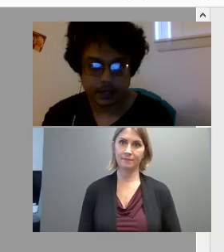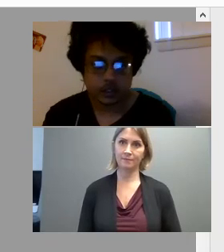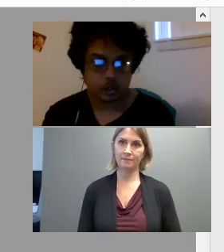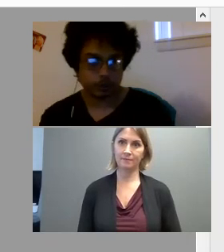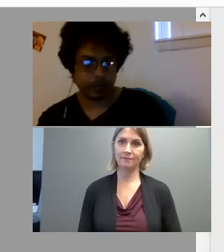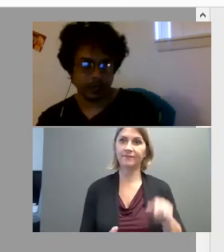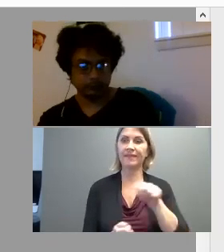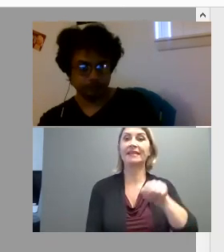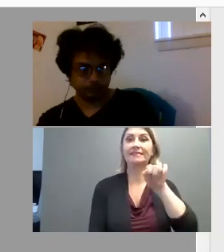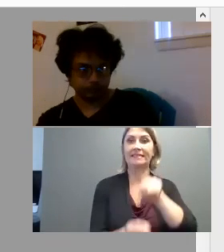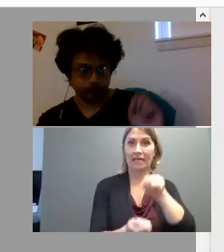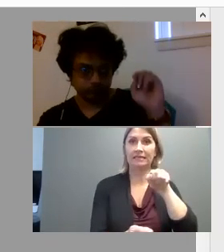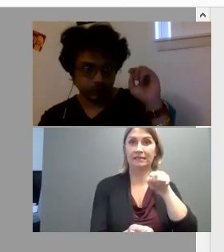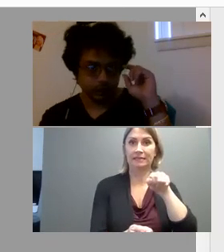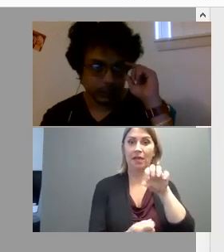Exactly. So,